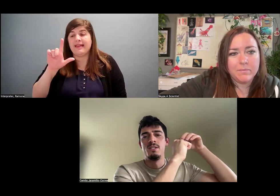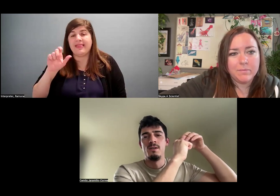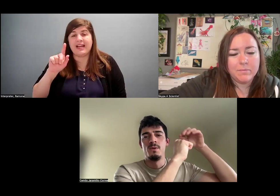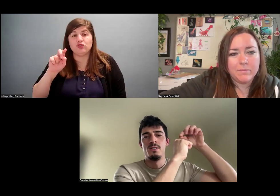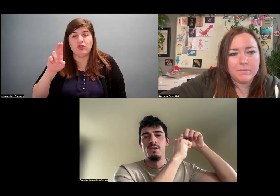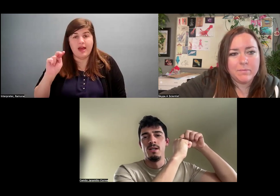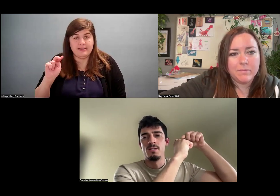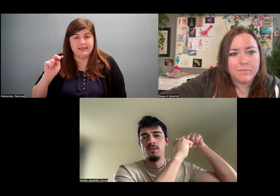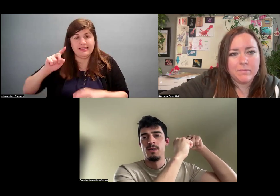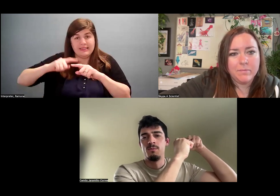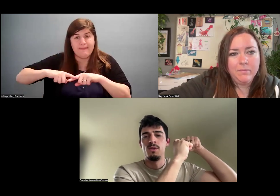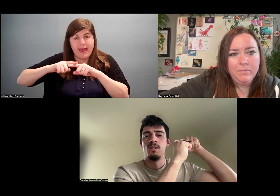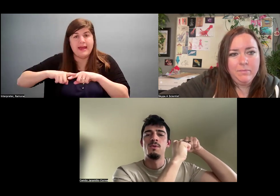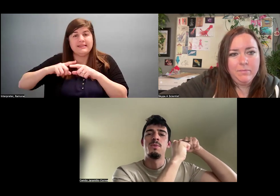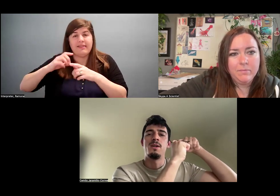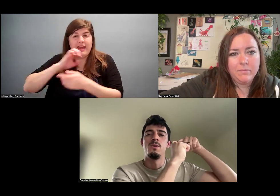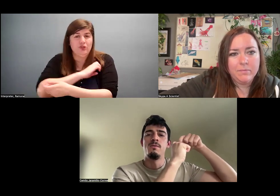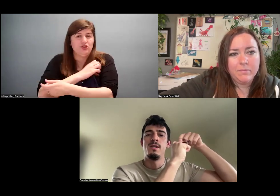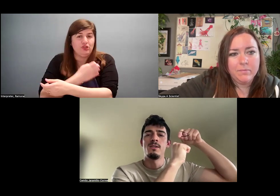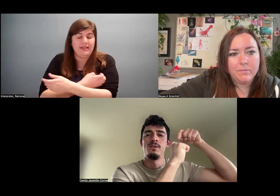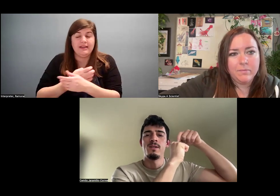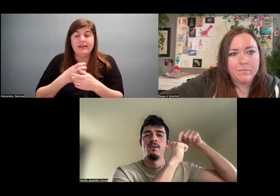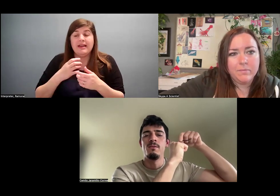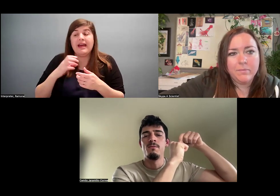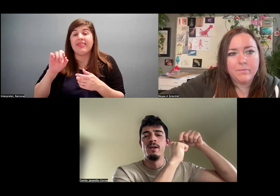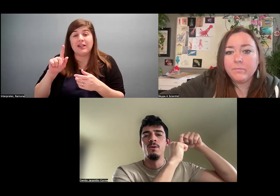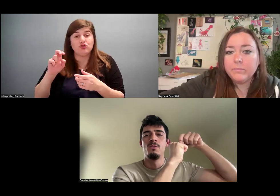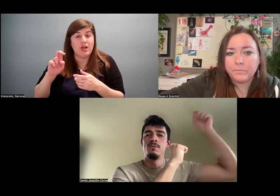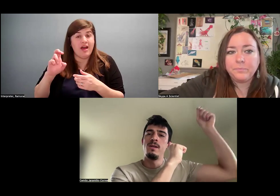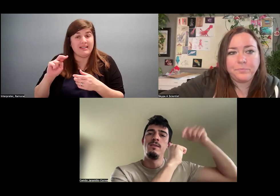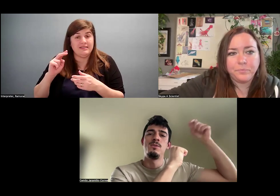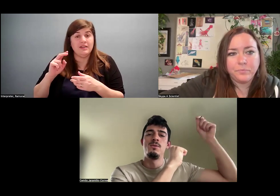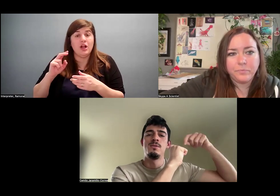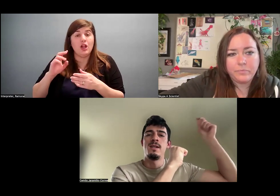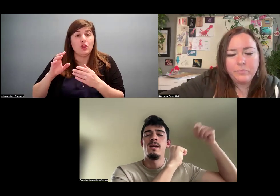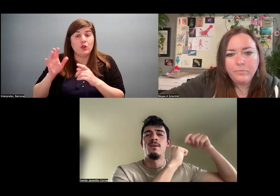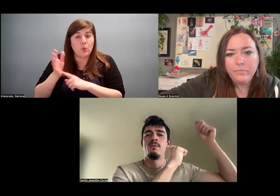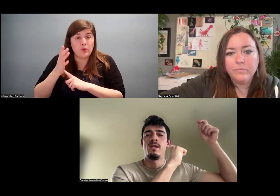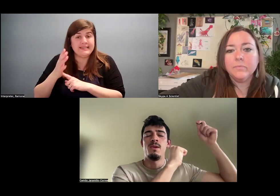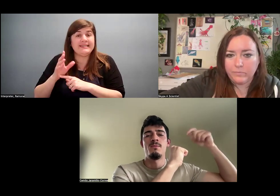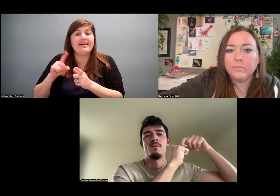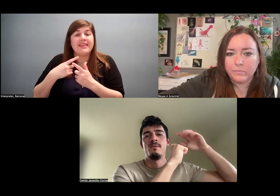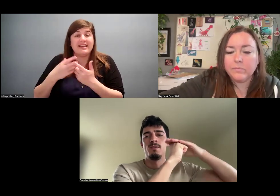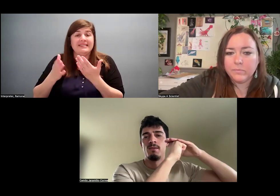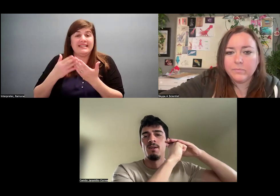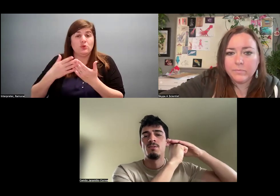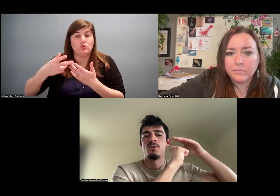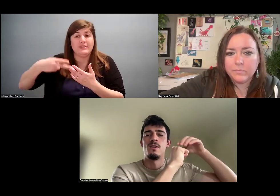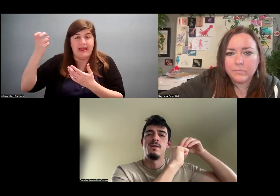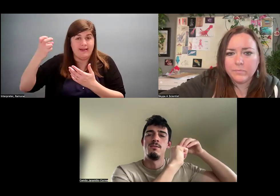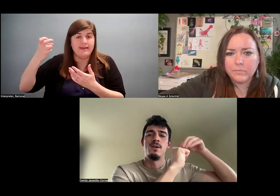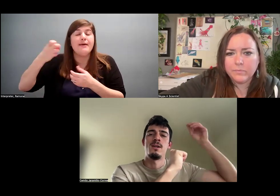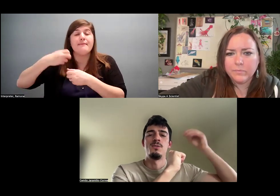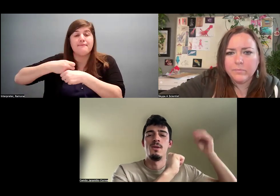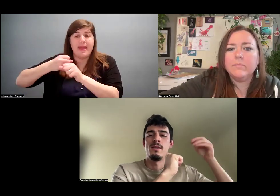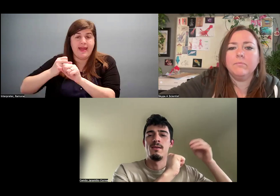the energy at which the electron is kept together with the particle. If the electron is kind of like very loose, it's very easy to take it out and make a plasma. But if it's like very strong,